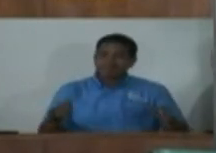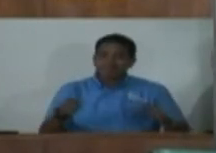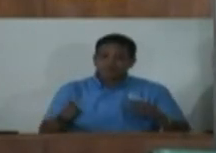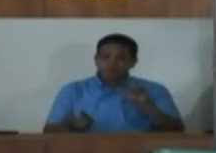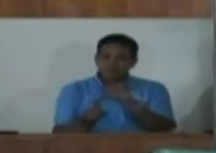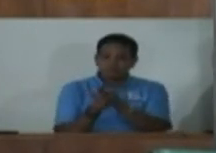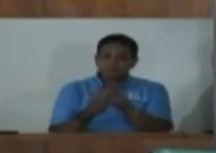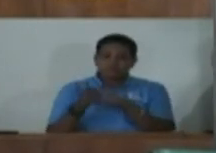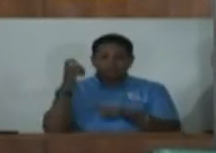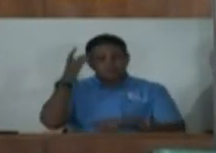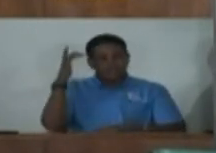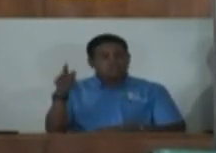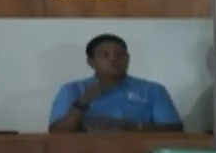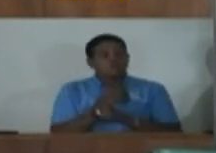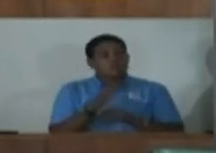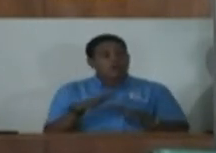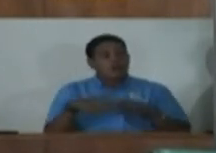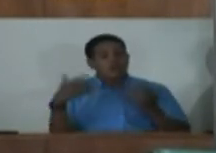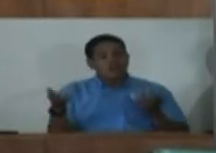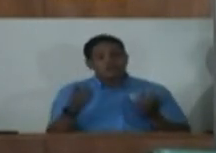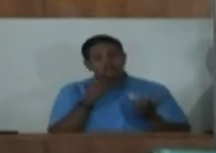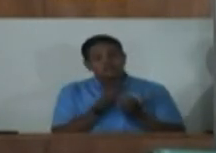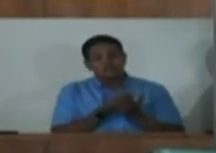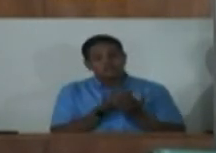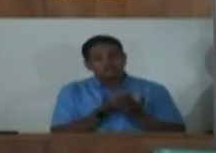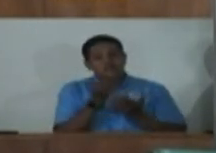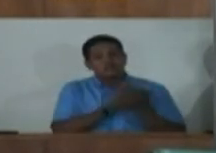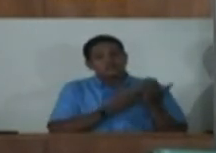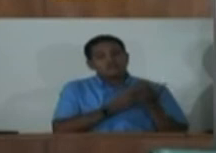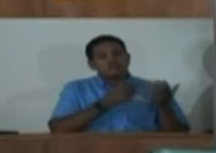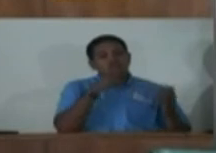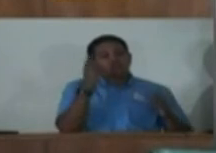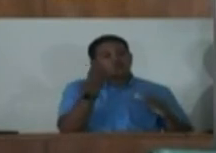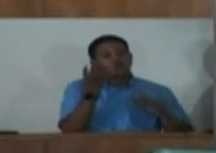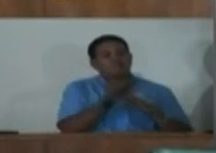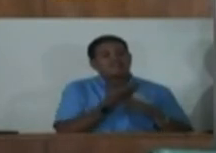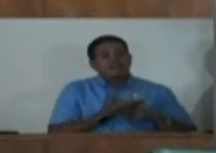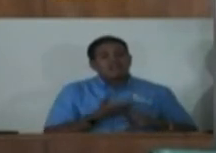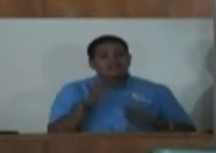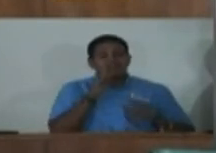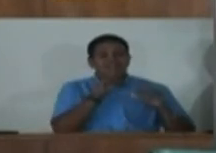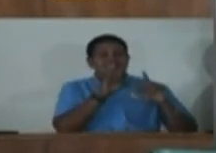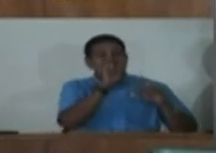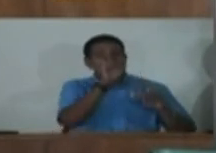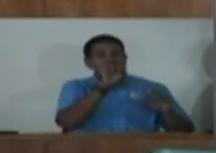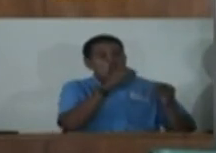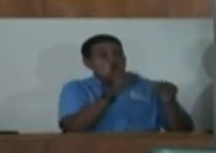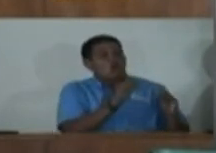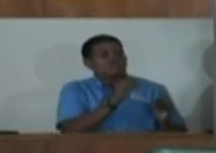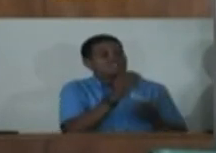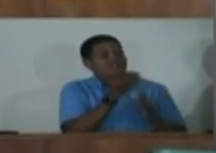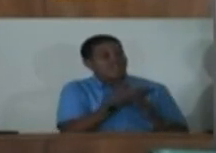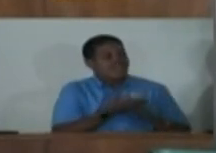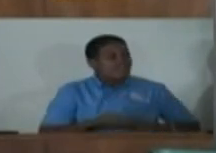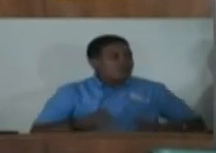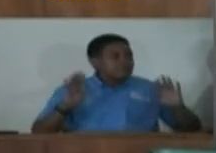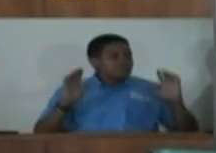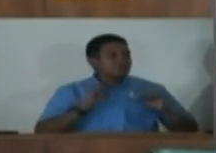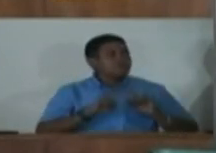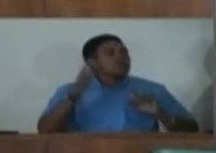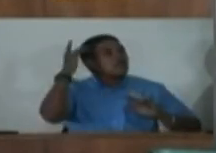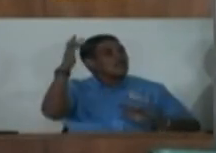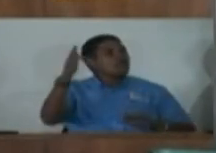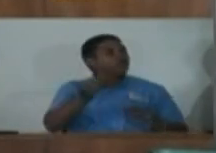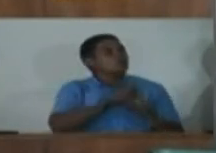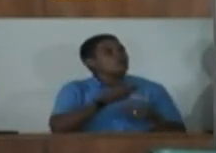from. A lot of the revenue is going to come from not only the filing of a titles office, but at the intellectual